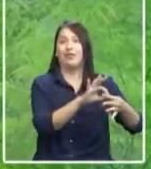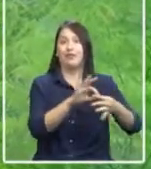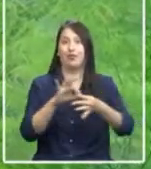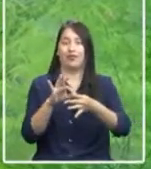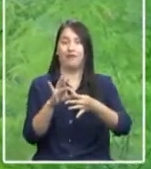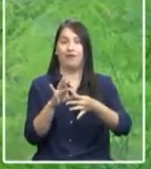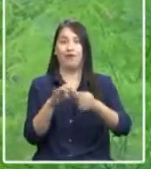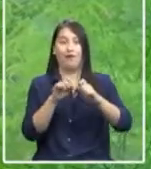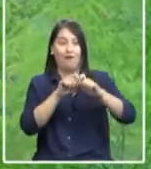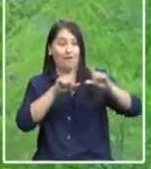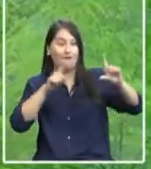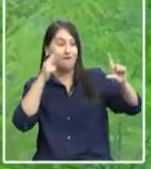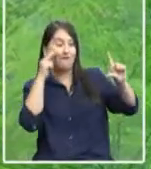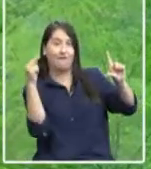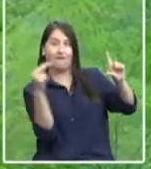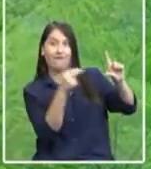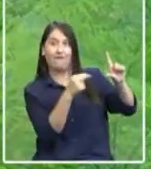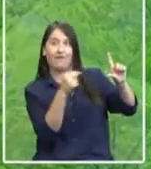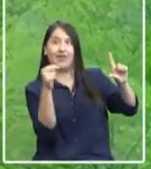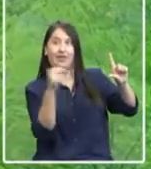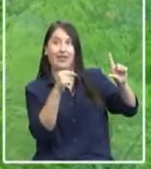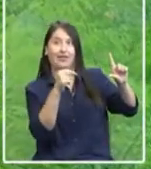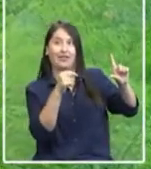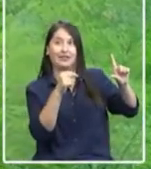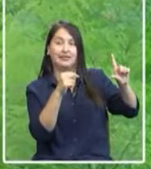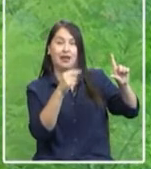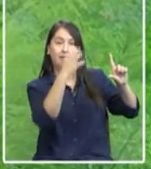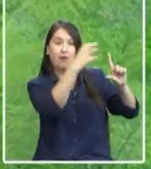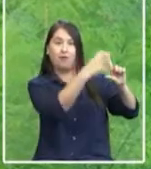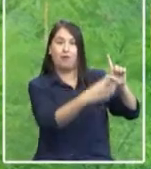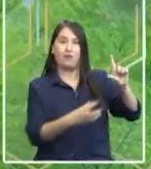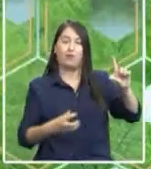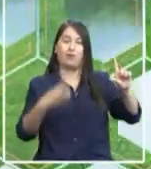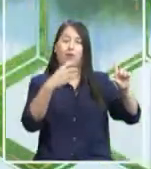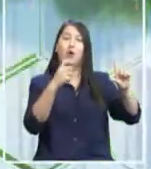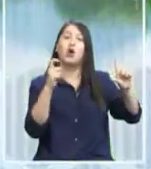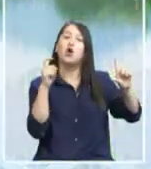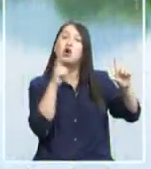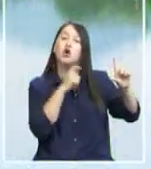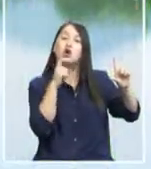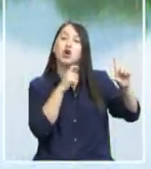in the red in the Ecuador, you can see